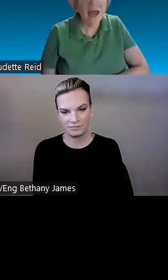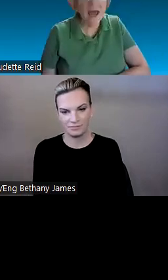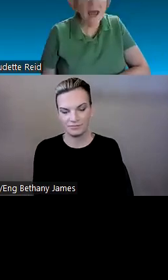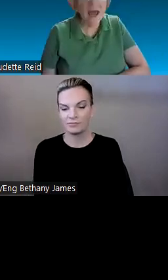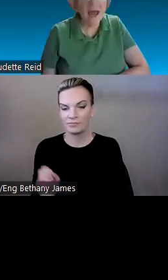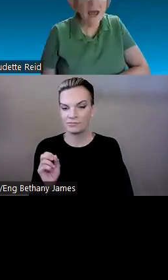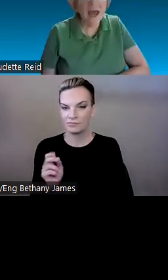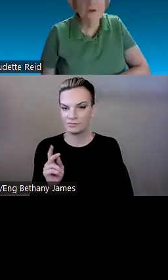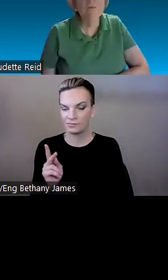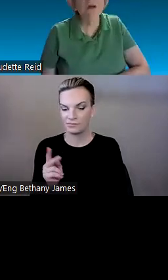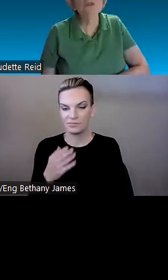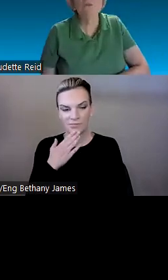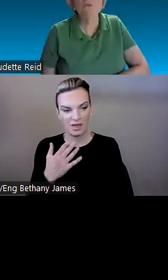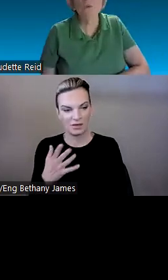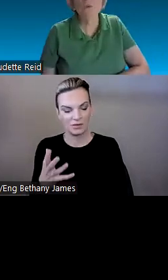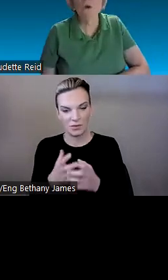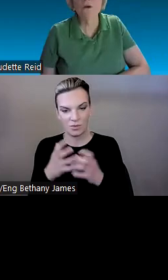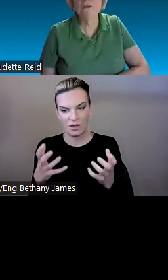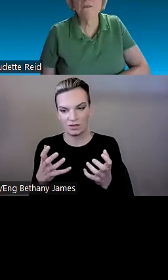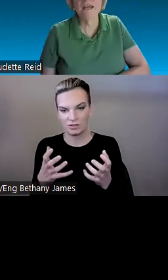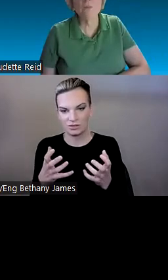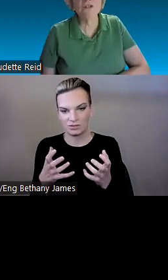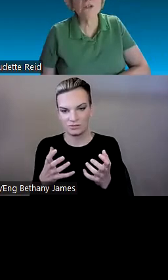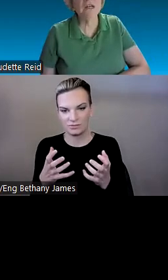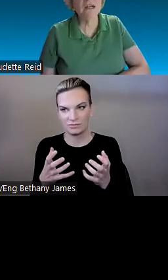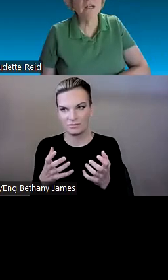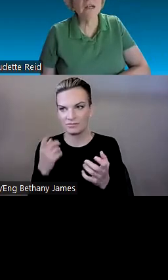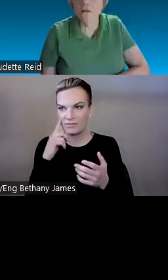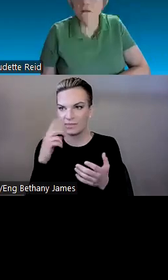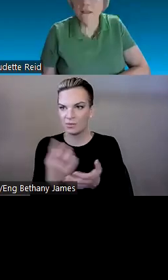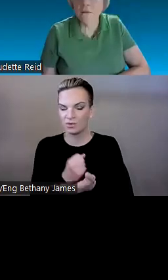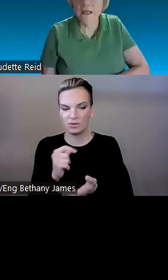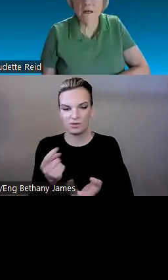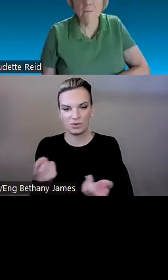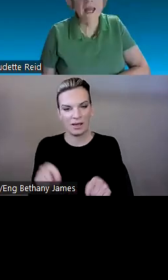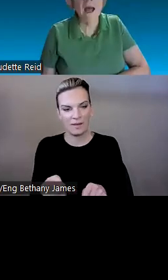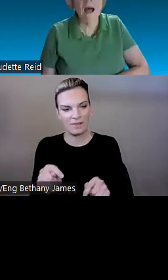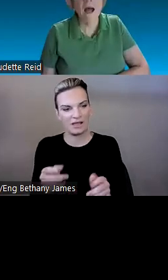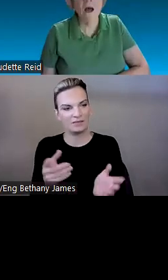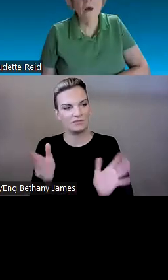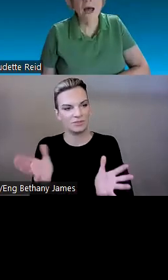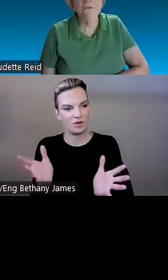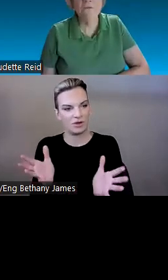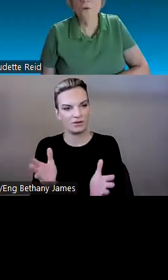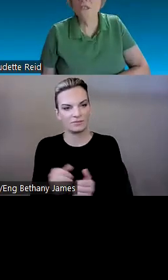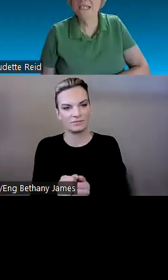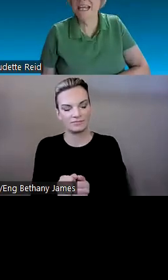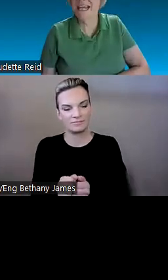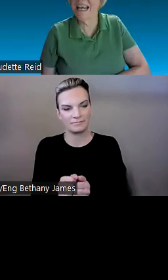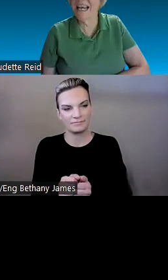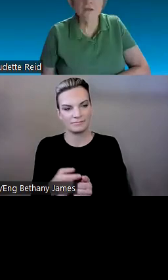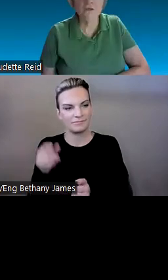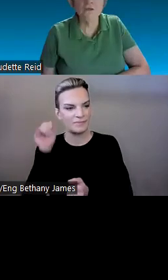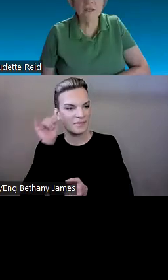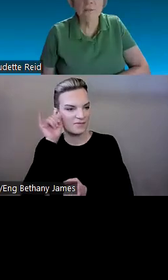Okay. Thank you very much for the opportunity to come and talk a little bit about it,